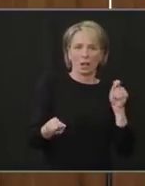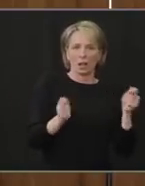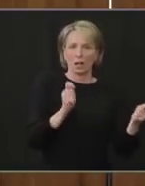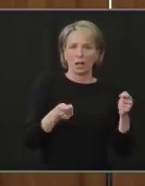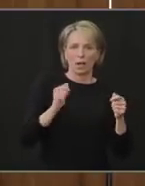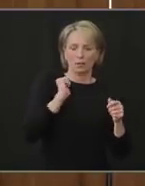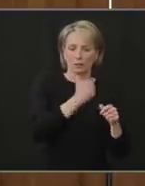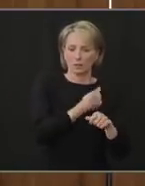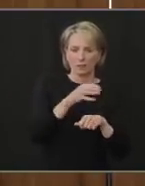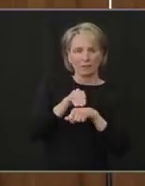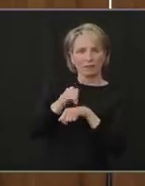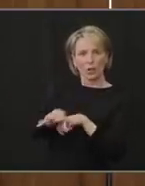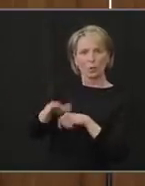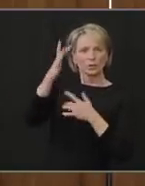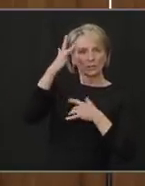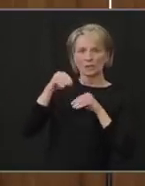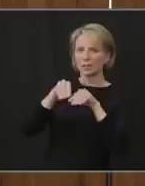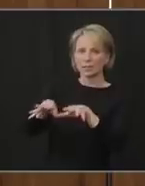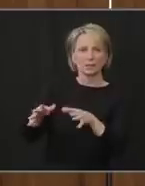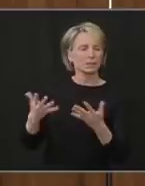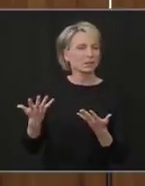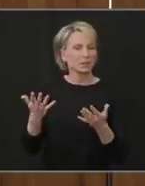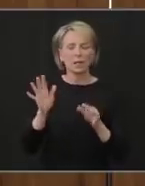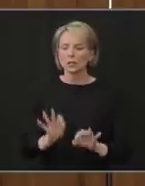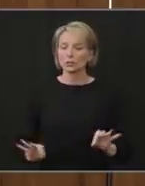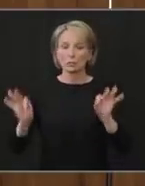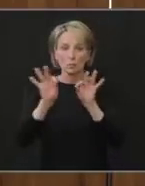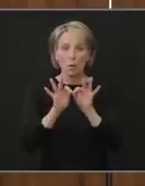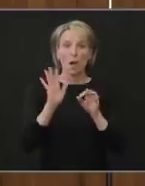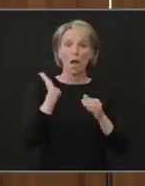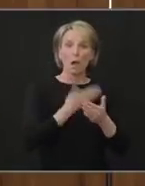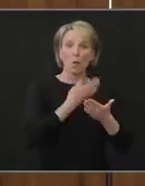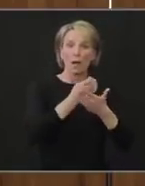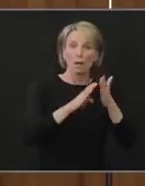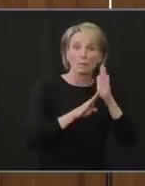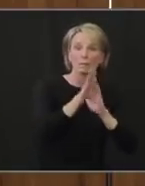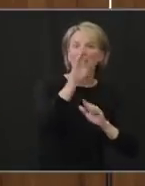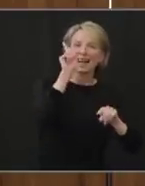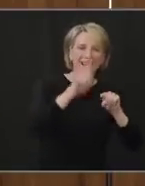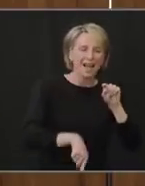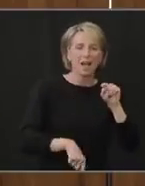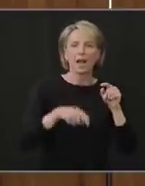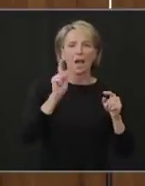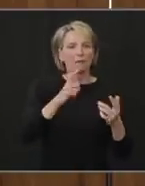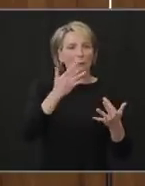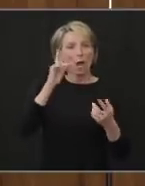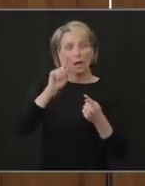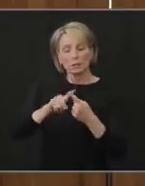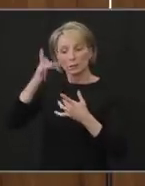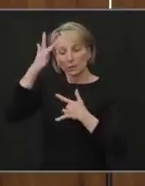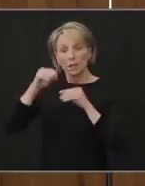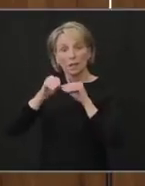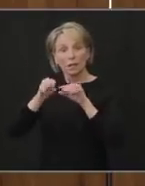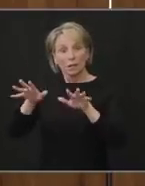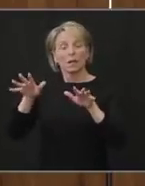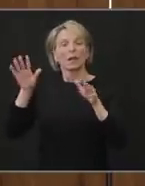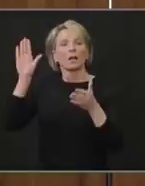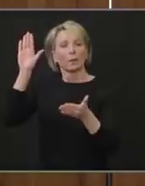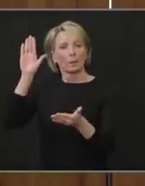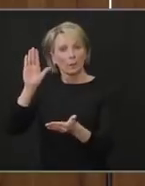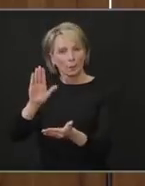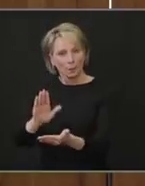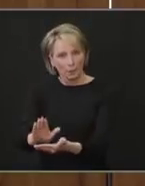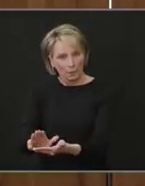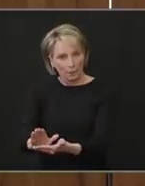recovery unless we heal the public health emergency. The two must